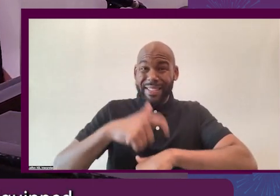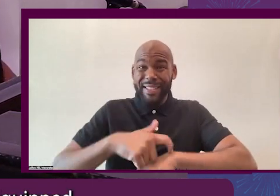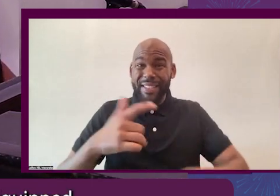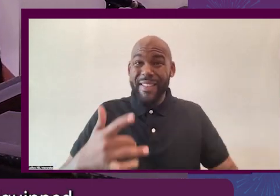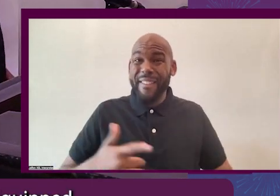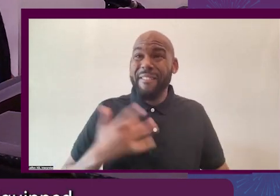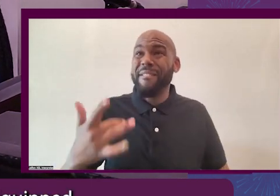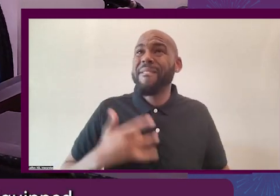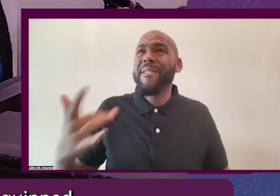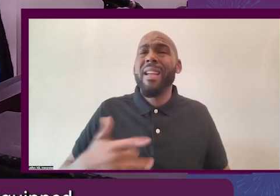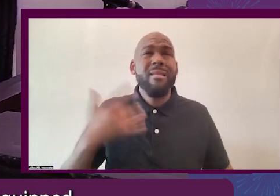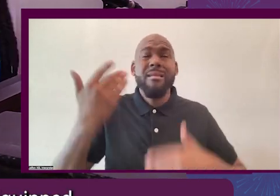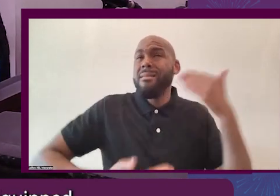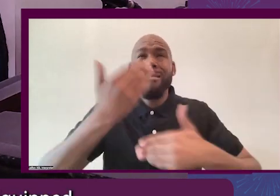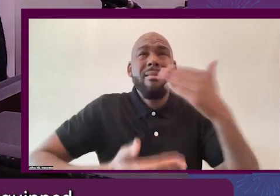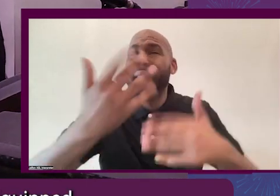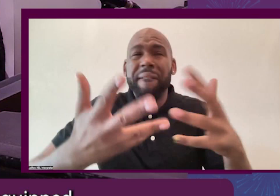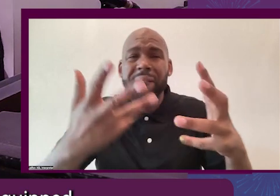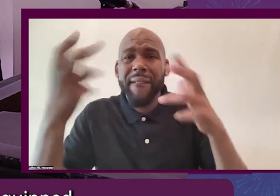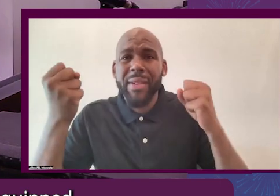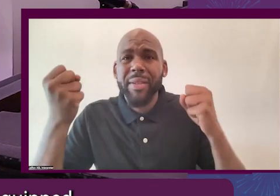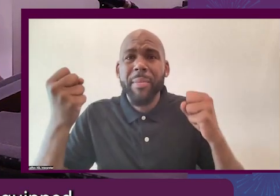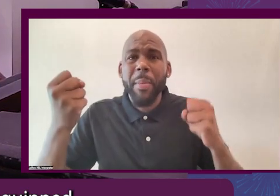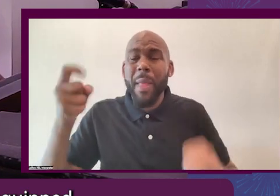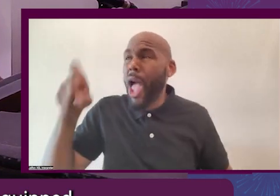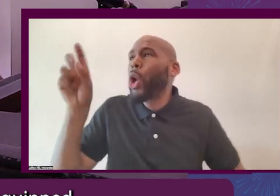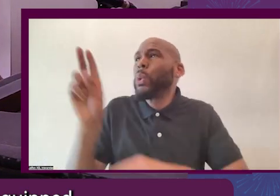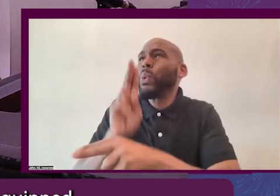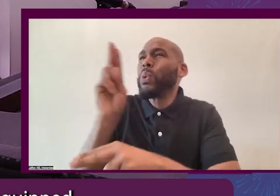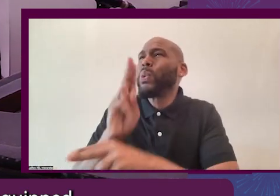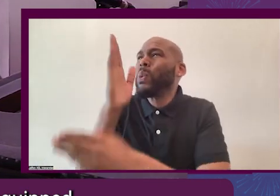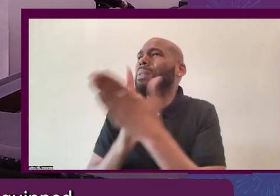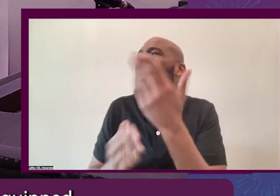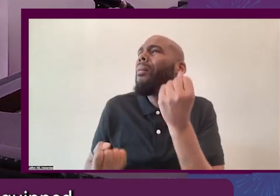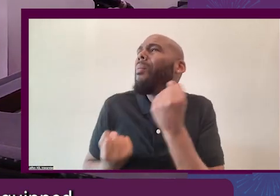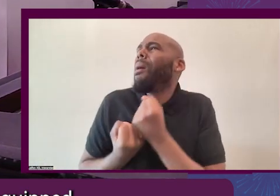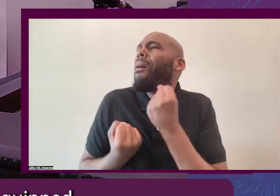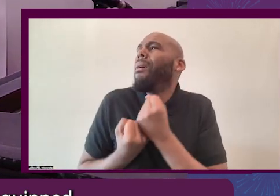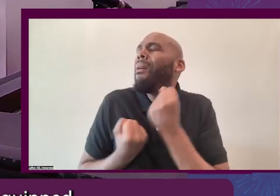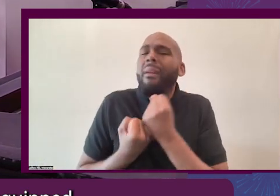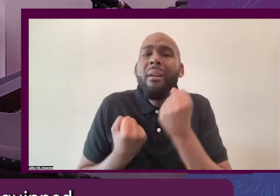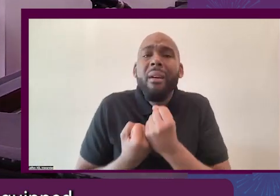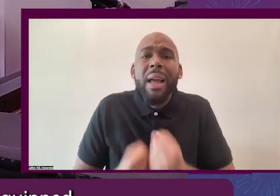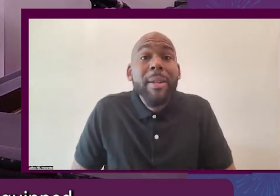At times I feel as if I'm really quick, and I could use a little